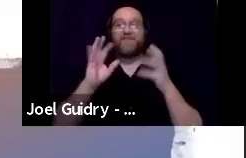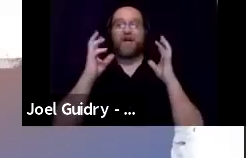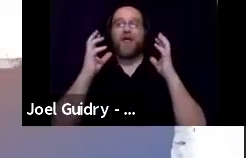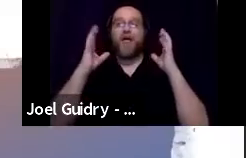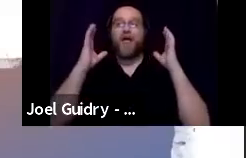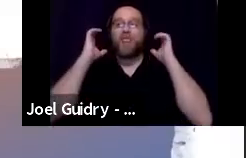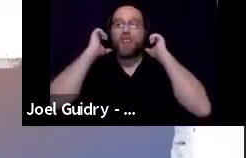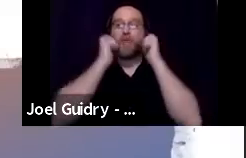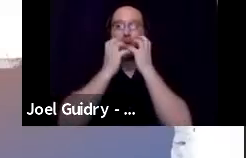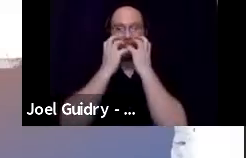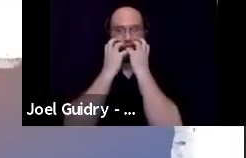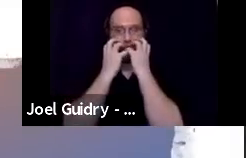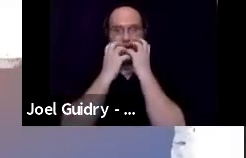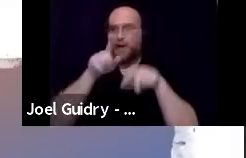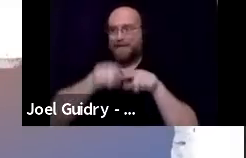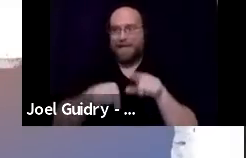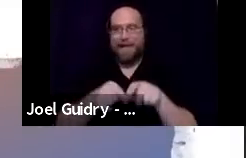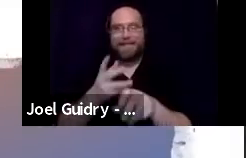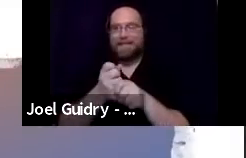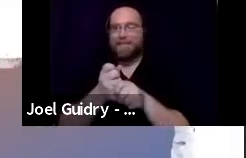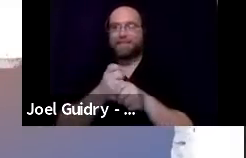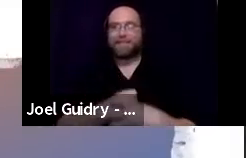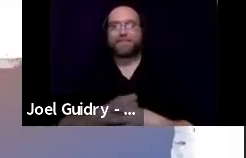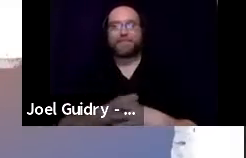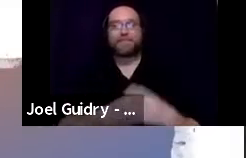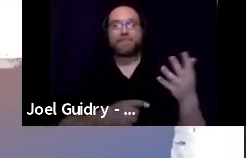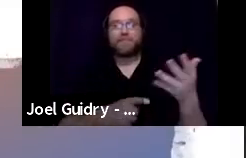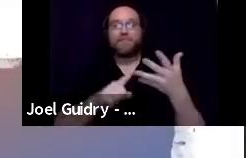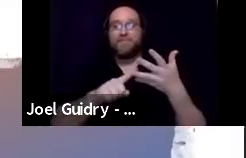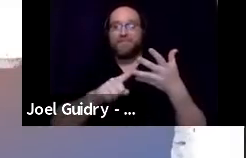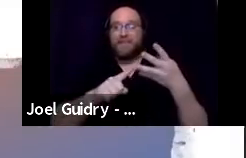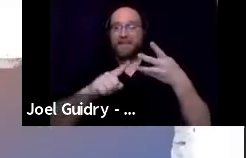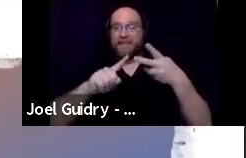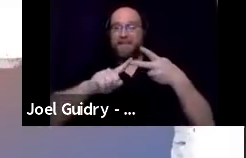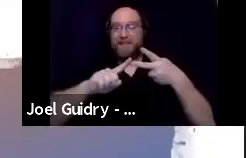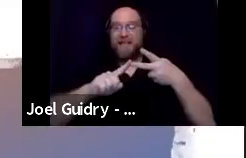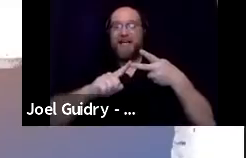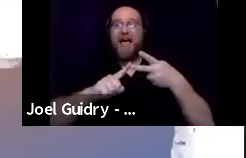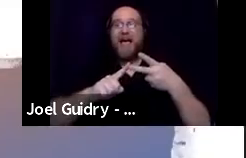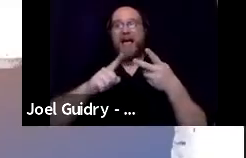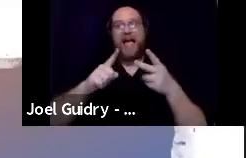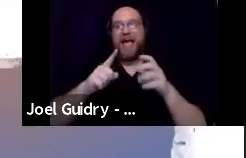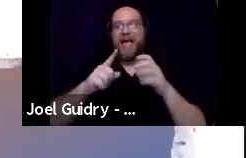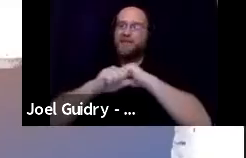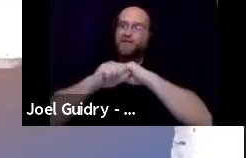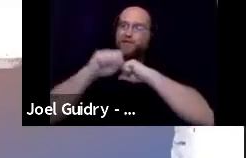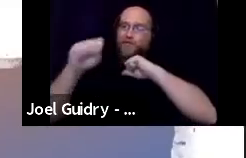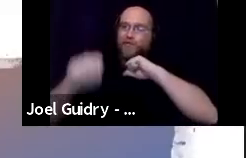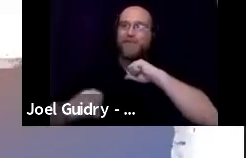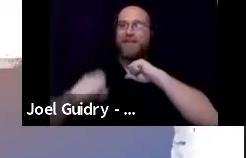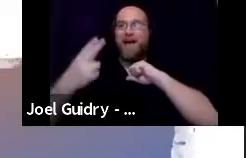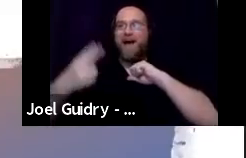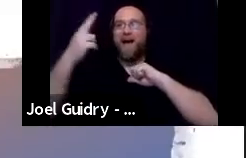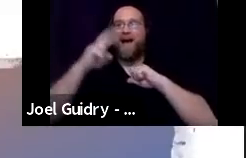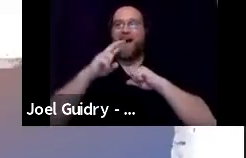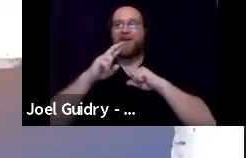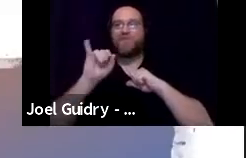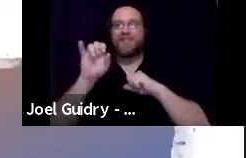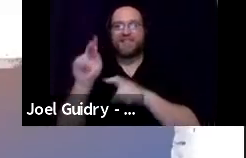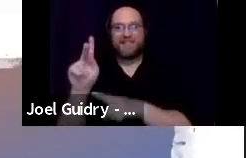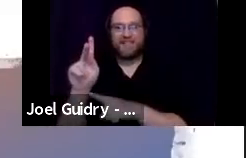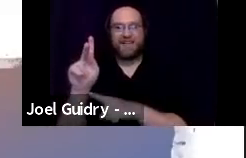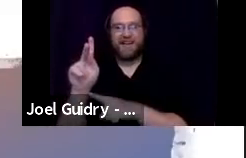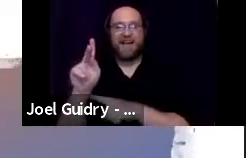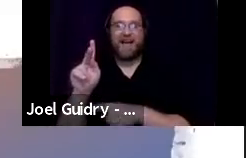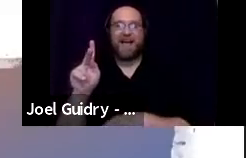reasonably attained. And lastly, extremely high risk transmission areas, which LNI said would